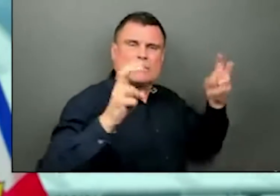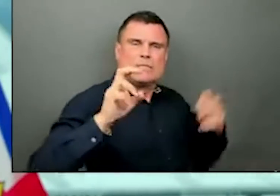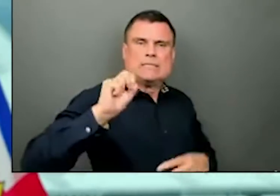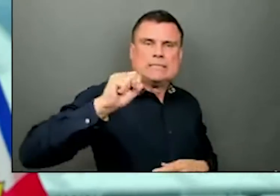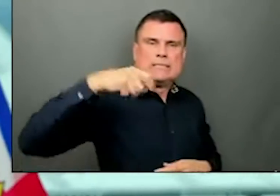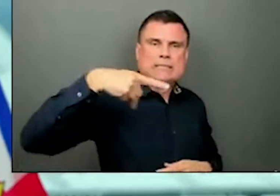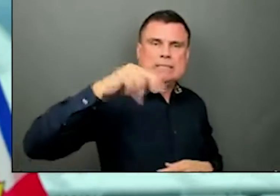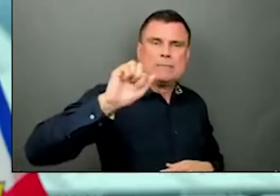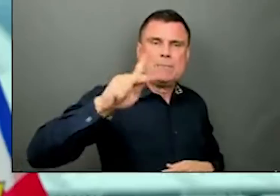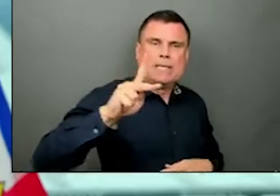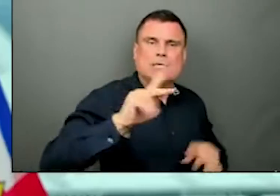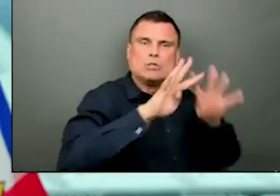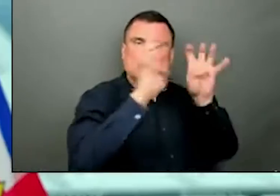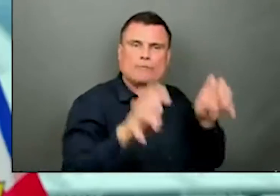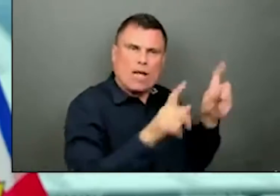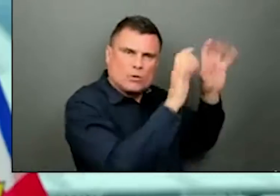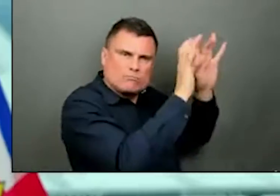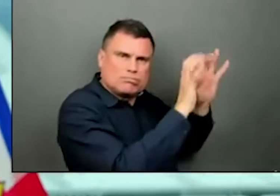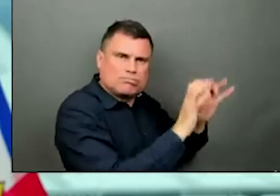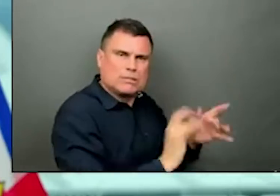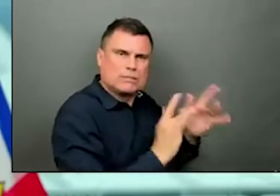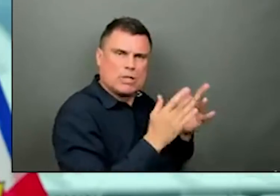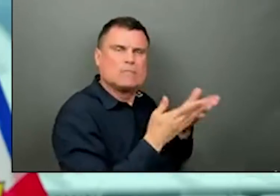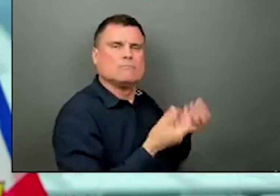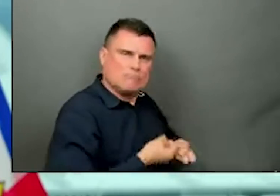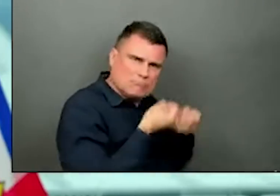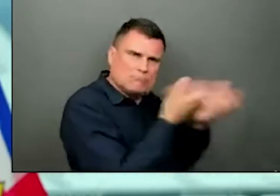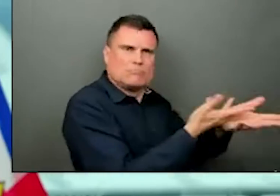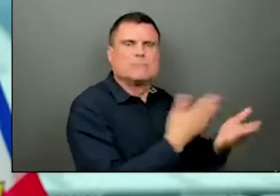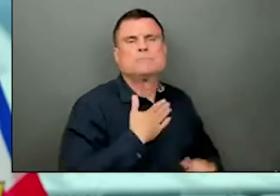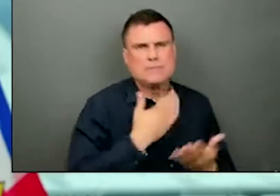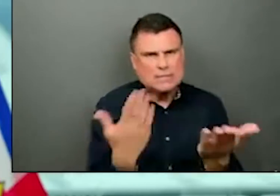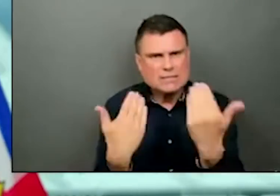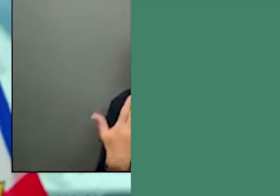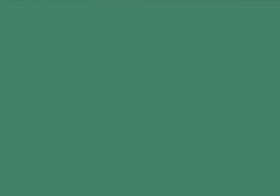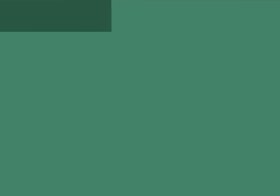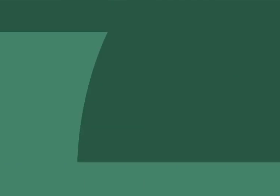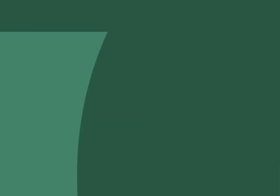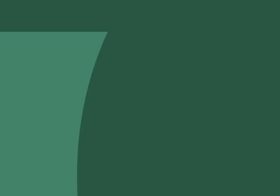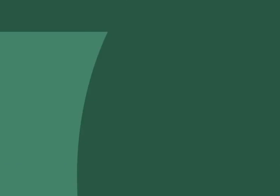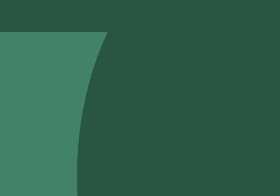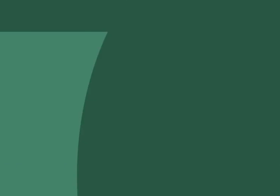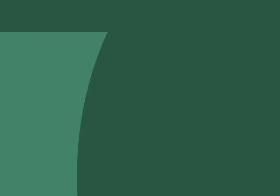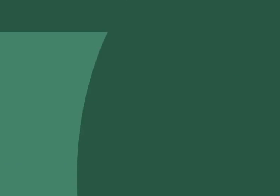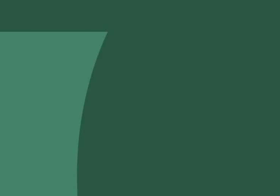to continue to be kind and to be calm and to be safe. Thank you.